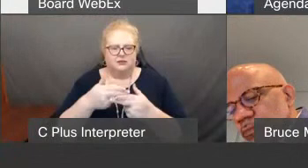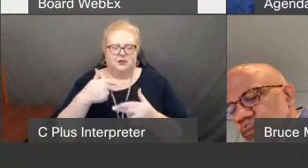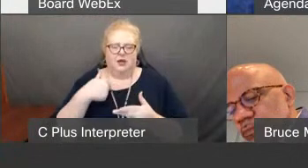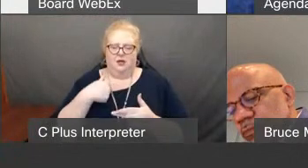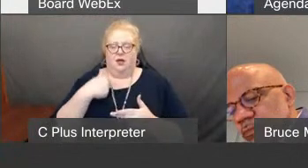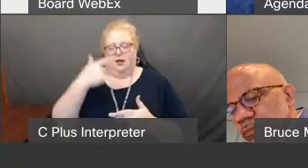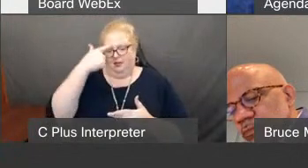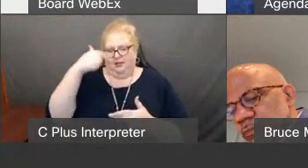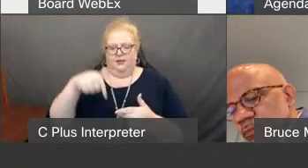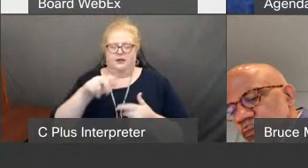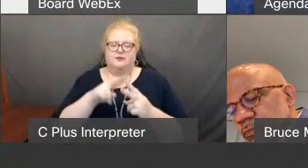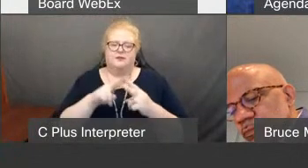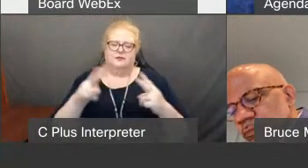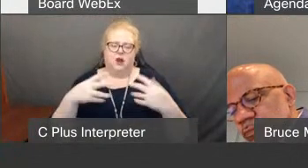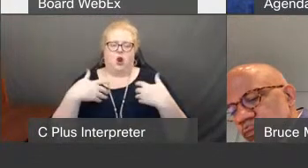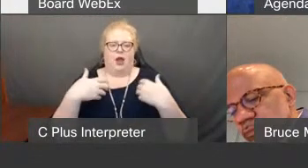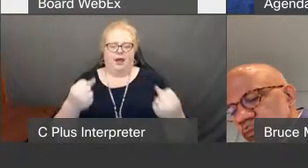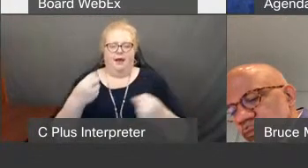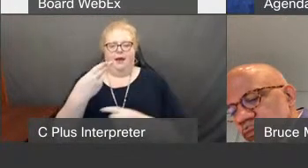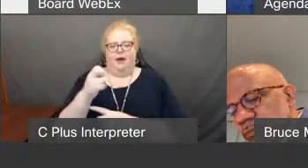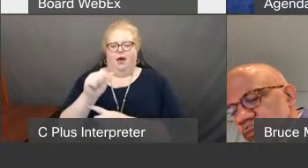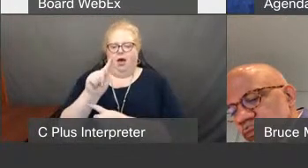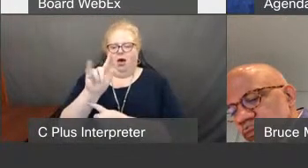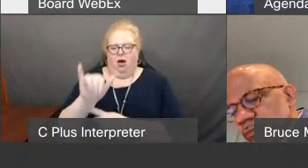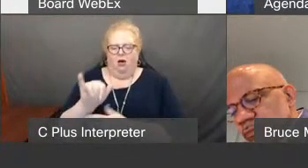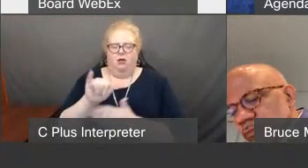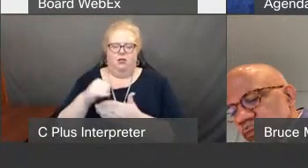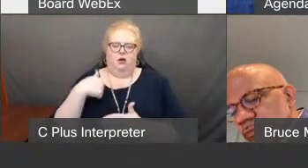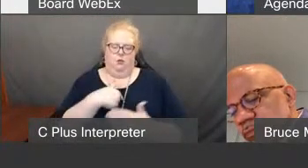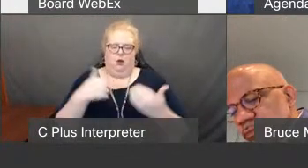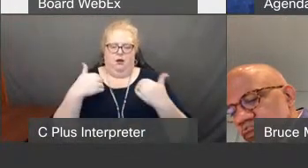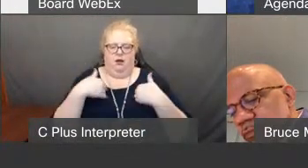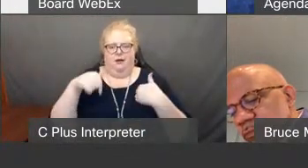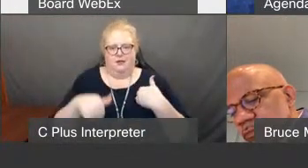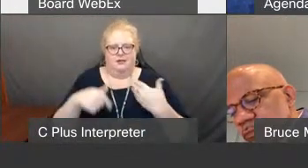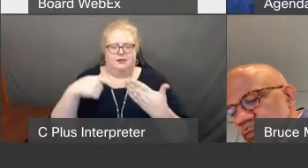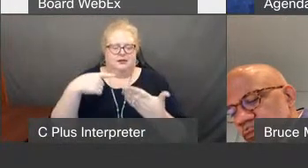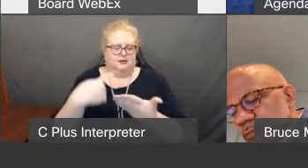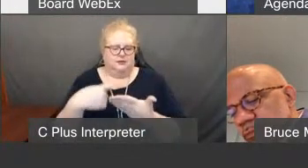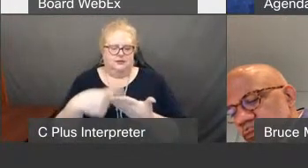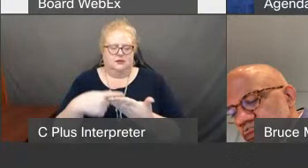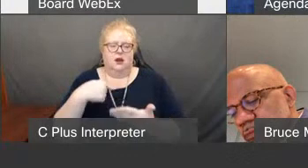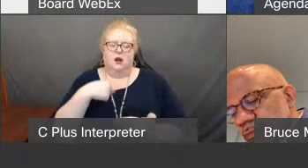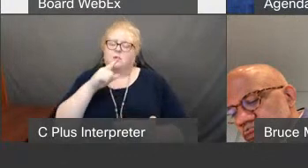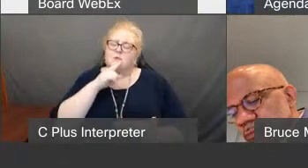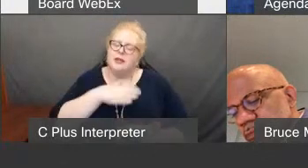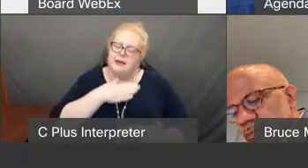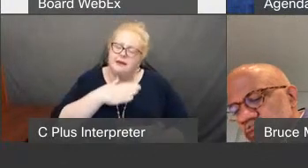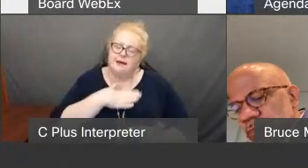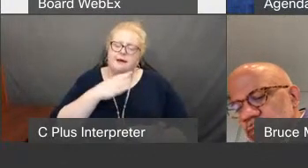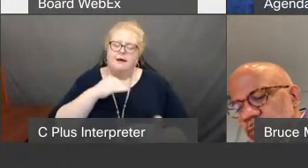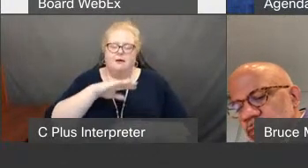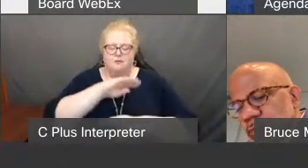this discussion. So I'm happy and pleased that we tabled it 8-2. So